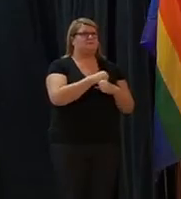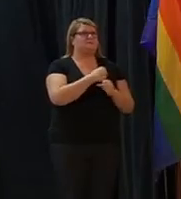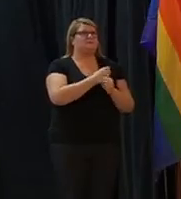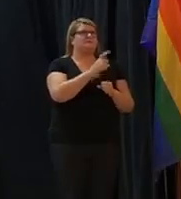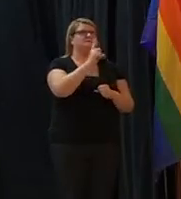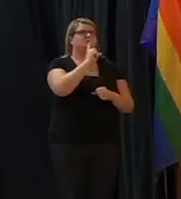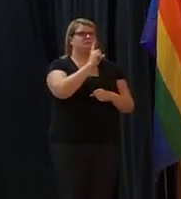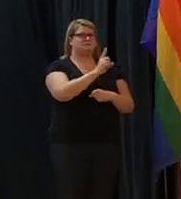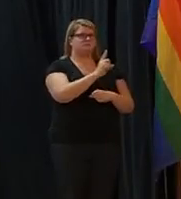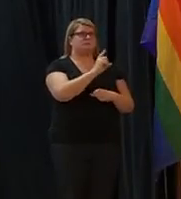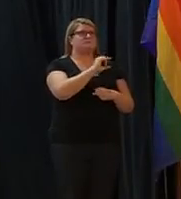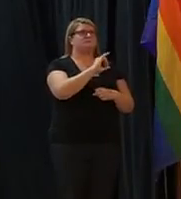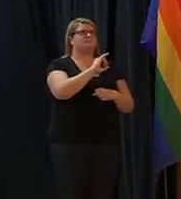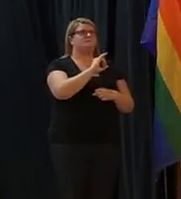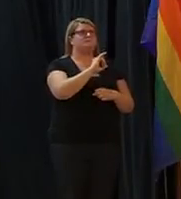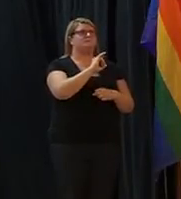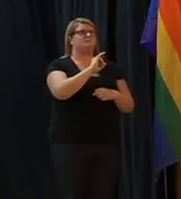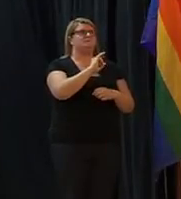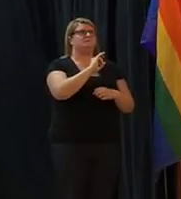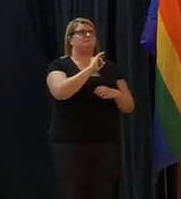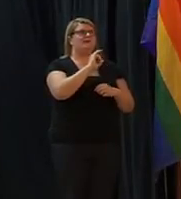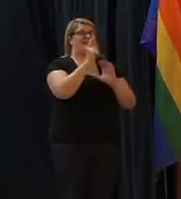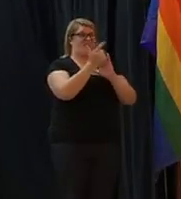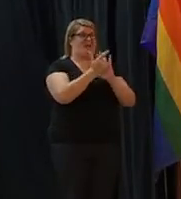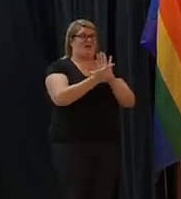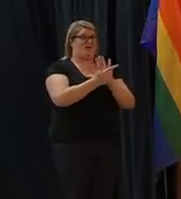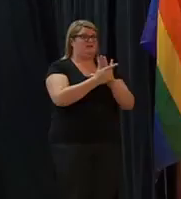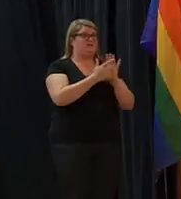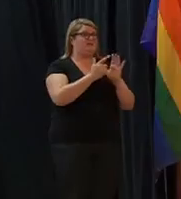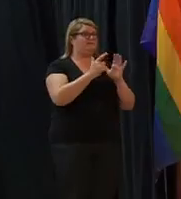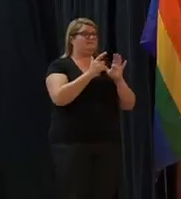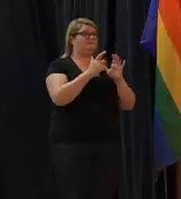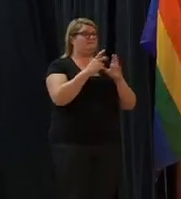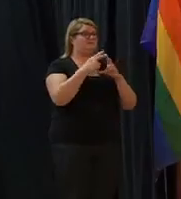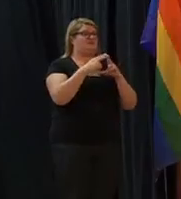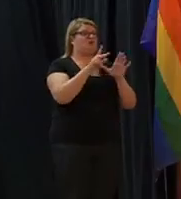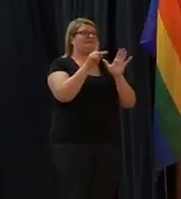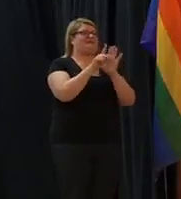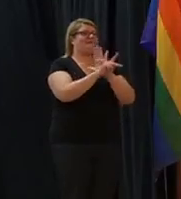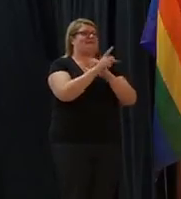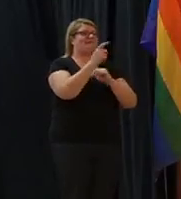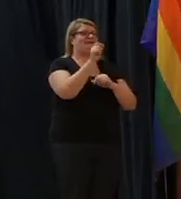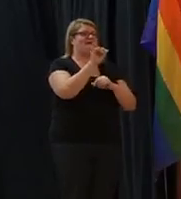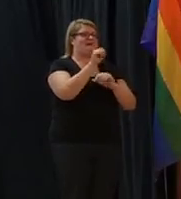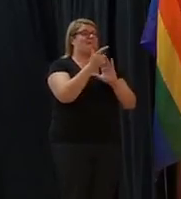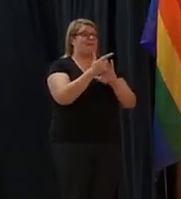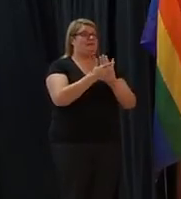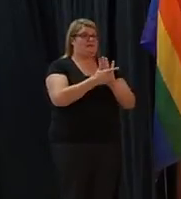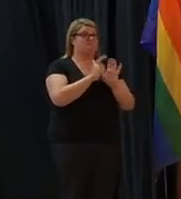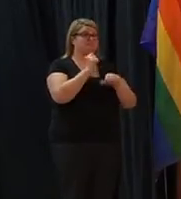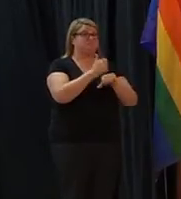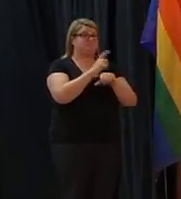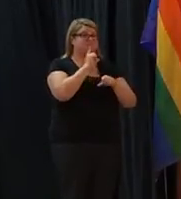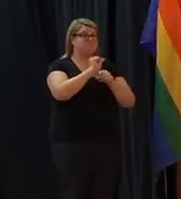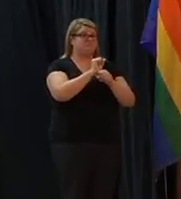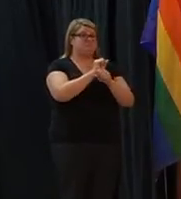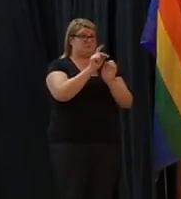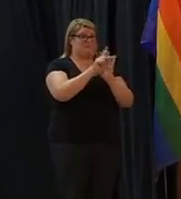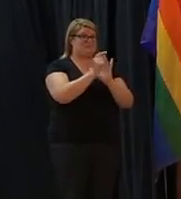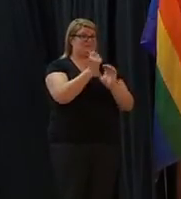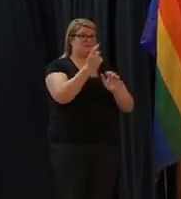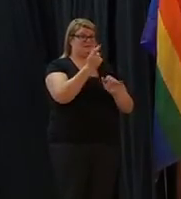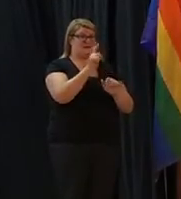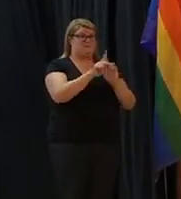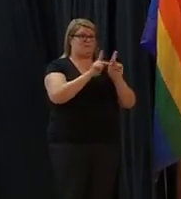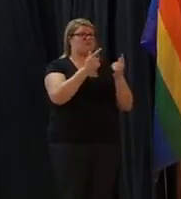international community, to bring down this law, which is called Kill the Gay Law. I think this is very tremendous work we have done